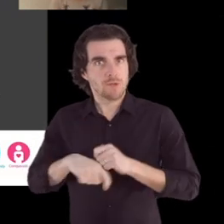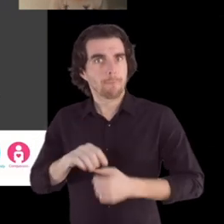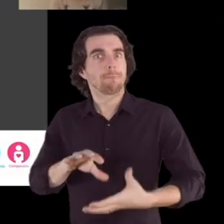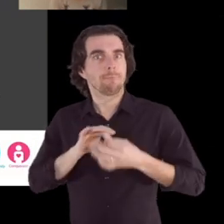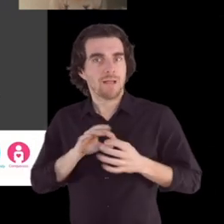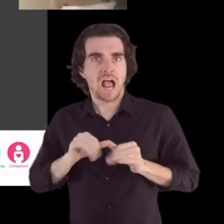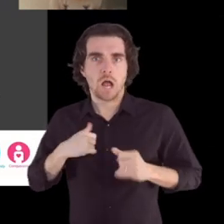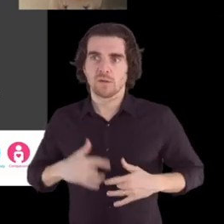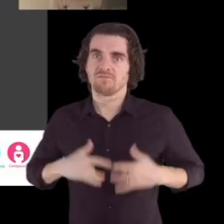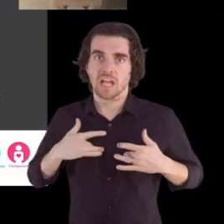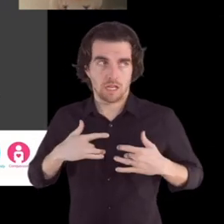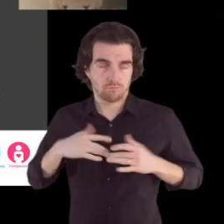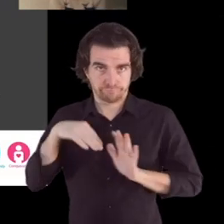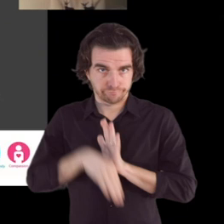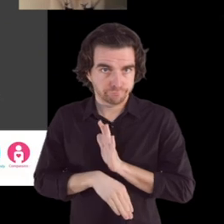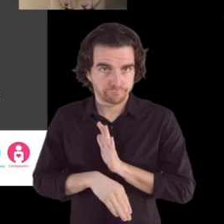feel.